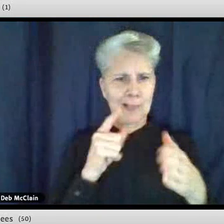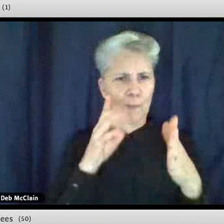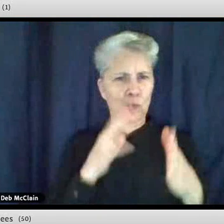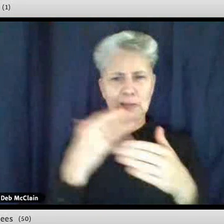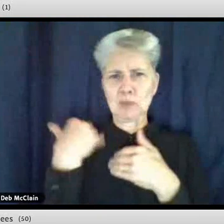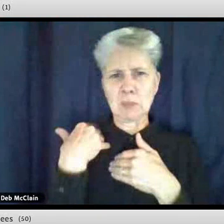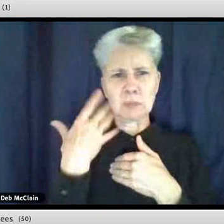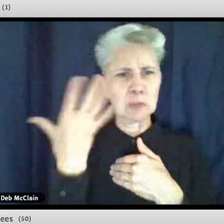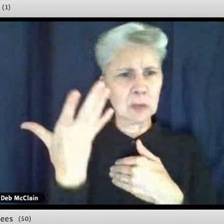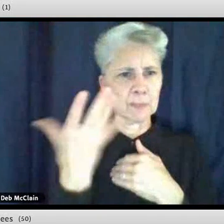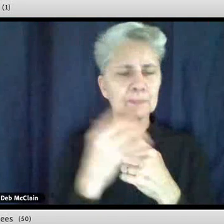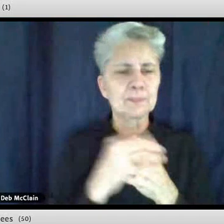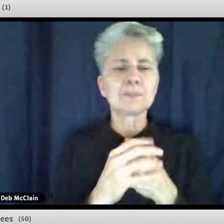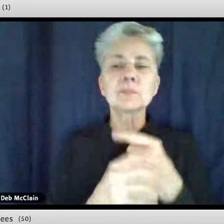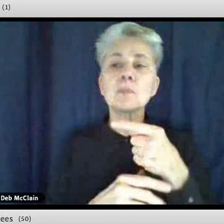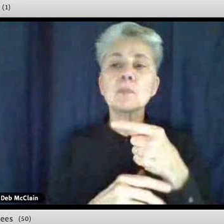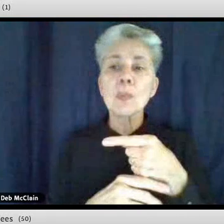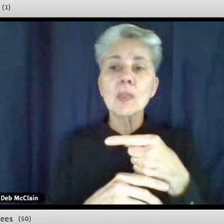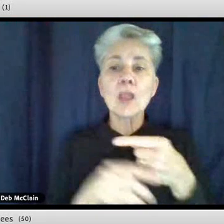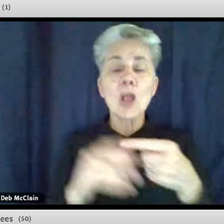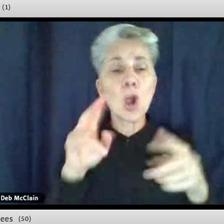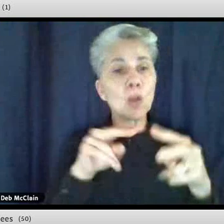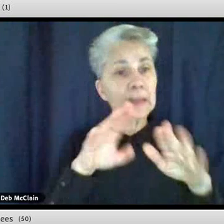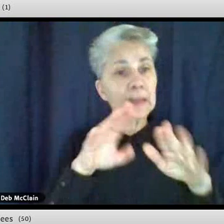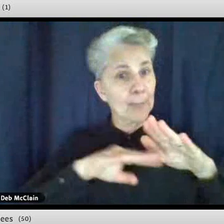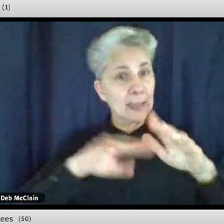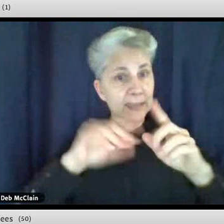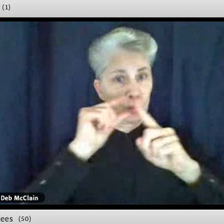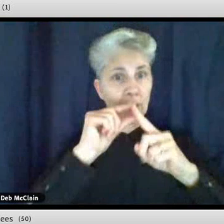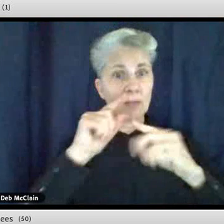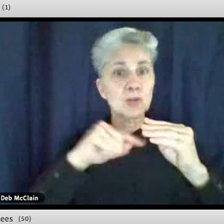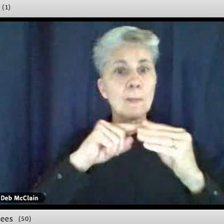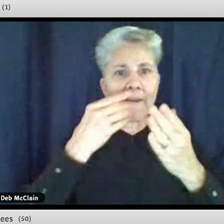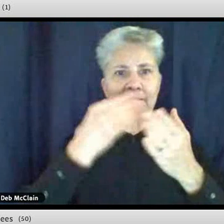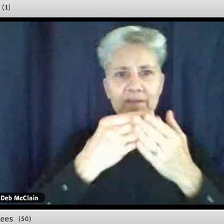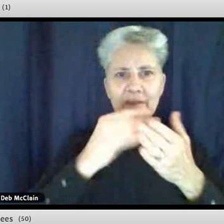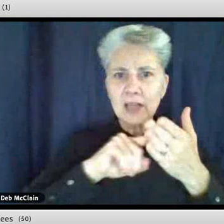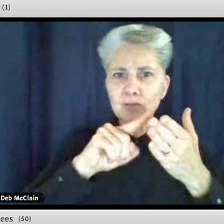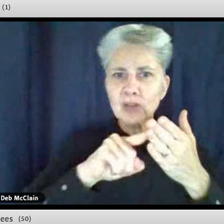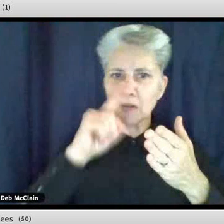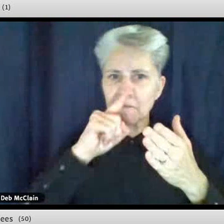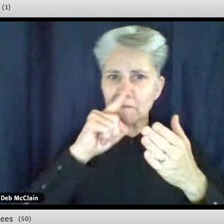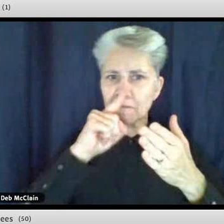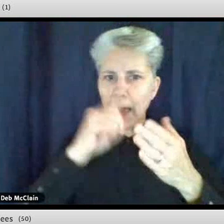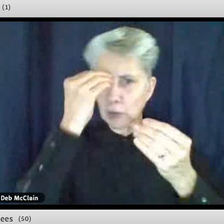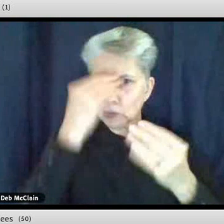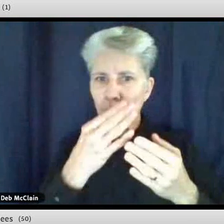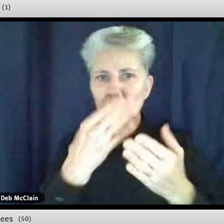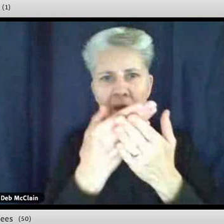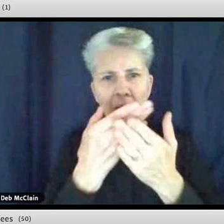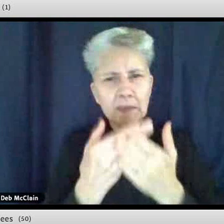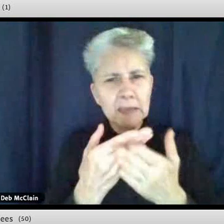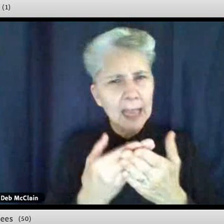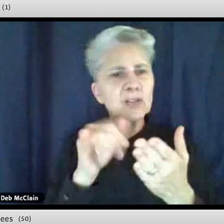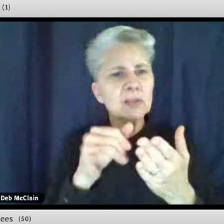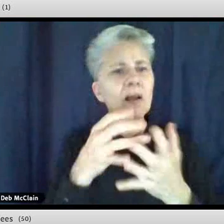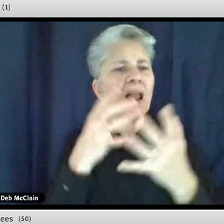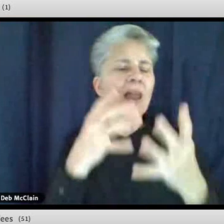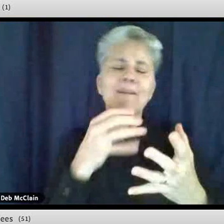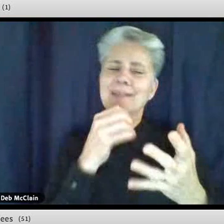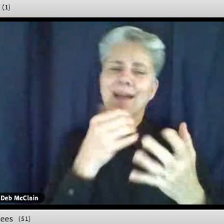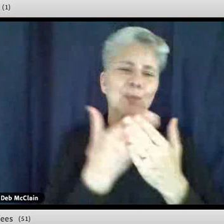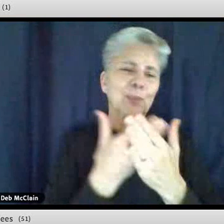here? We're going to look at some basic terminology about fact checking of fake news and verification. A lot of this is not new